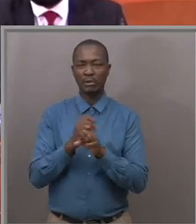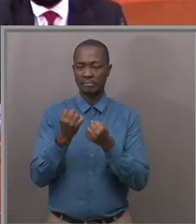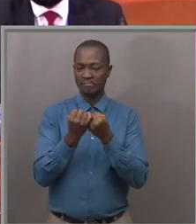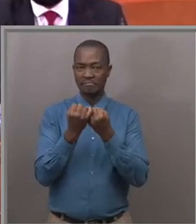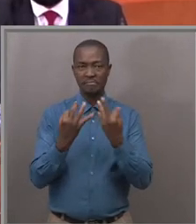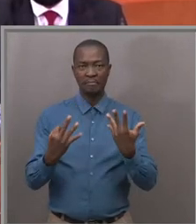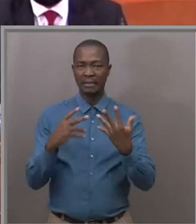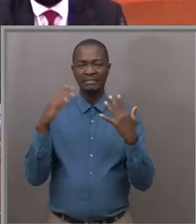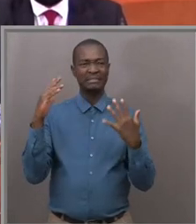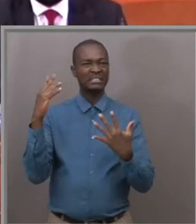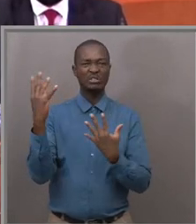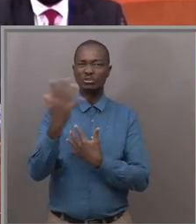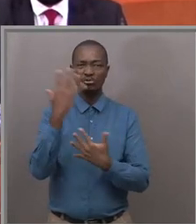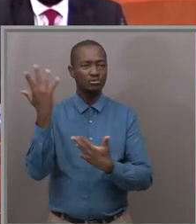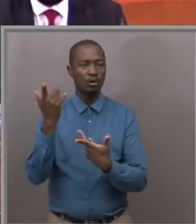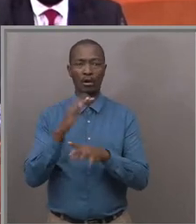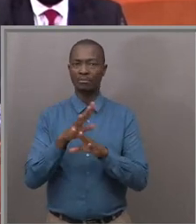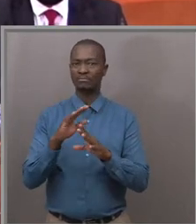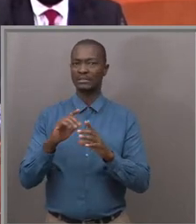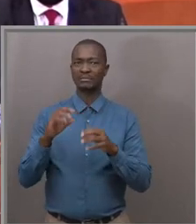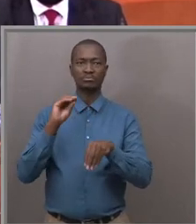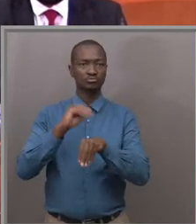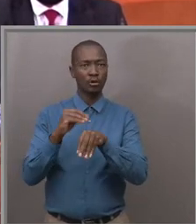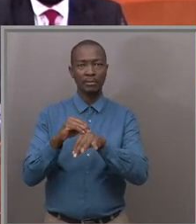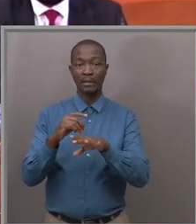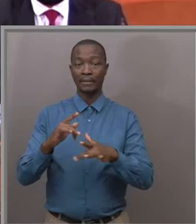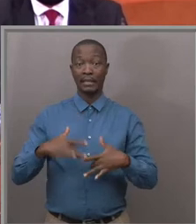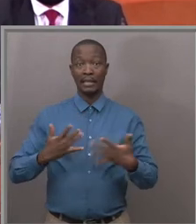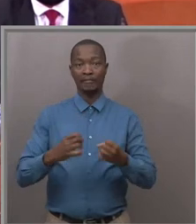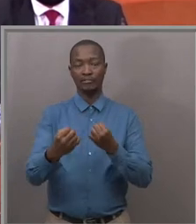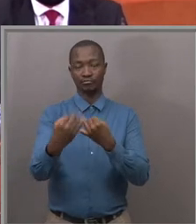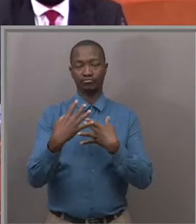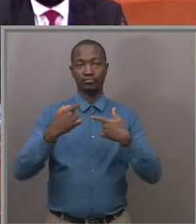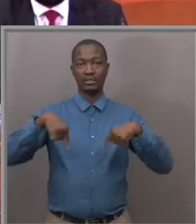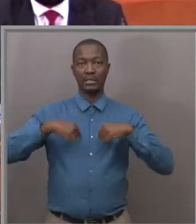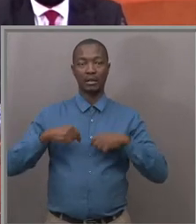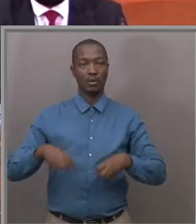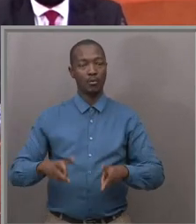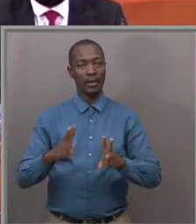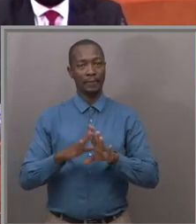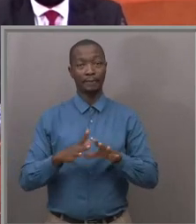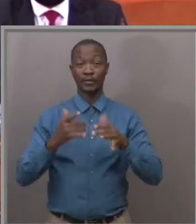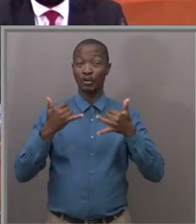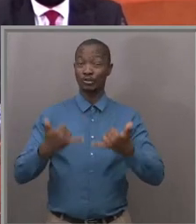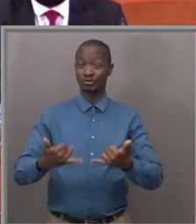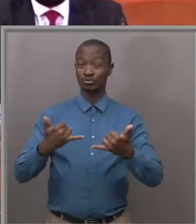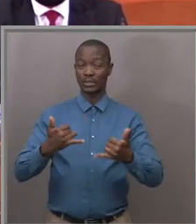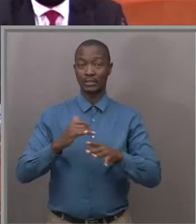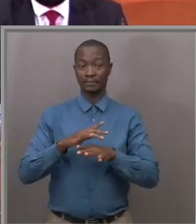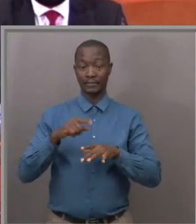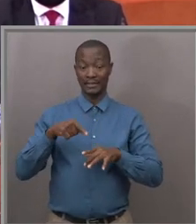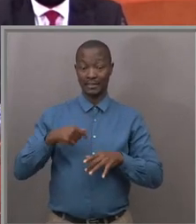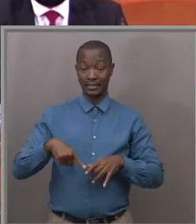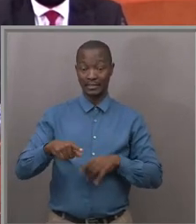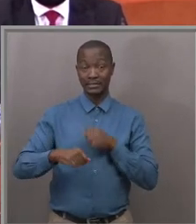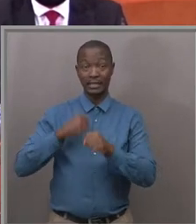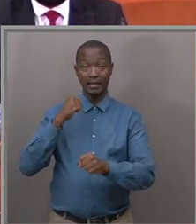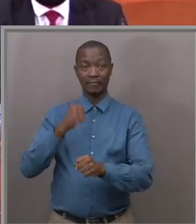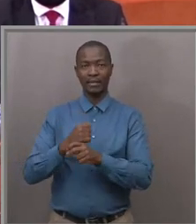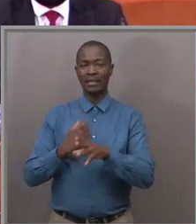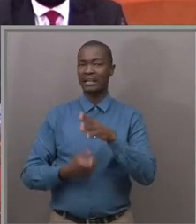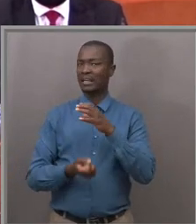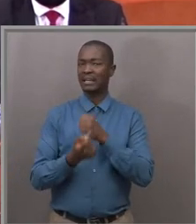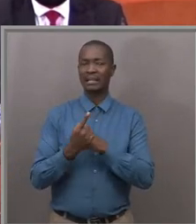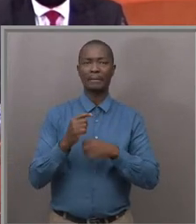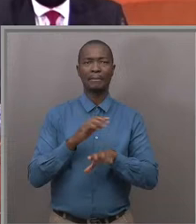storms that life has thrown our way. This year's State of the Province Address takes place at an